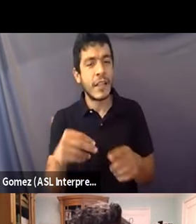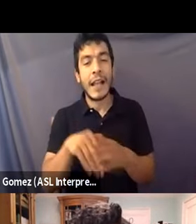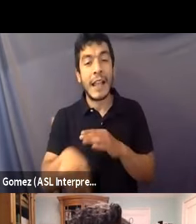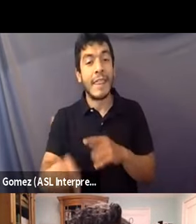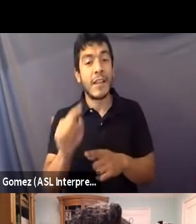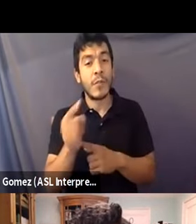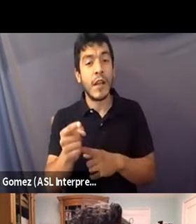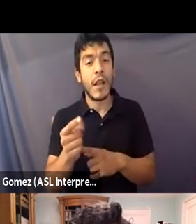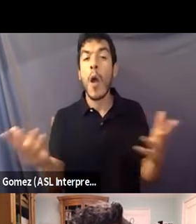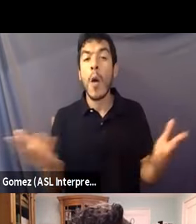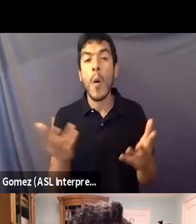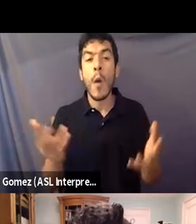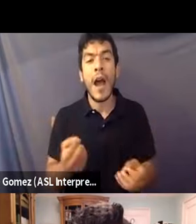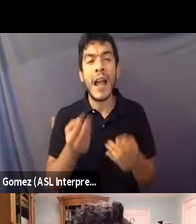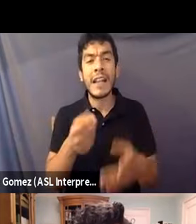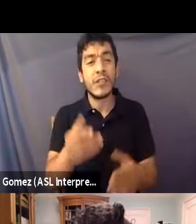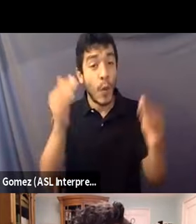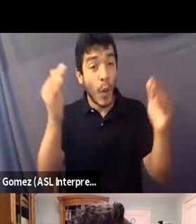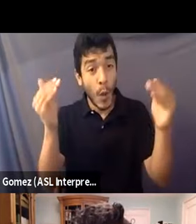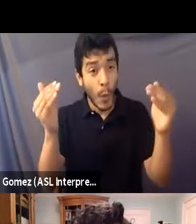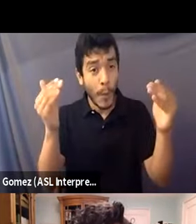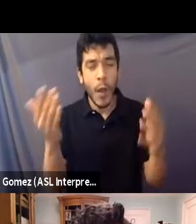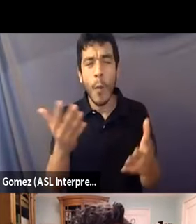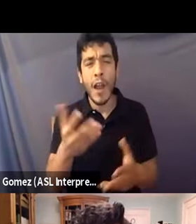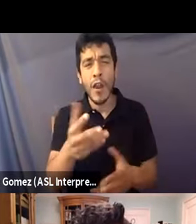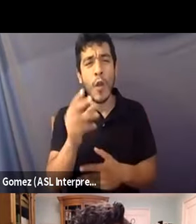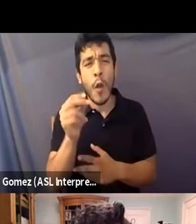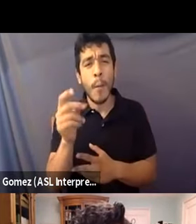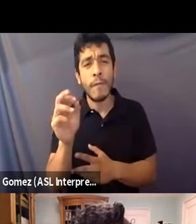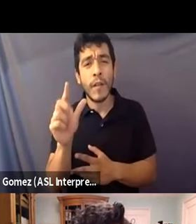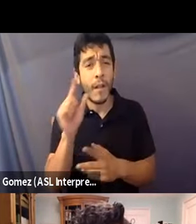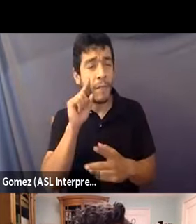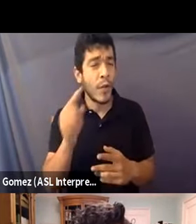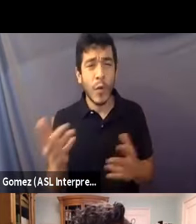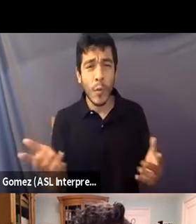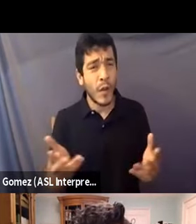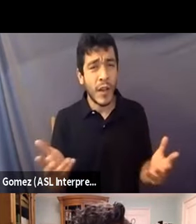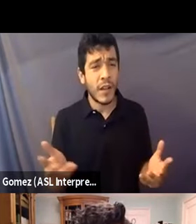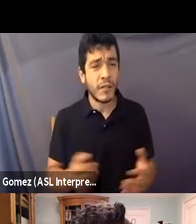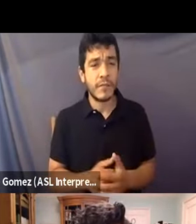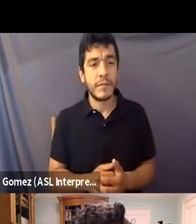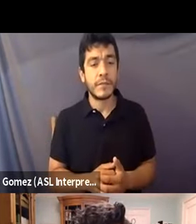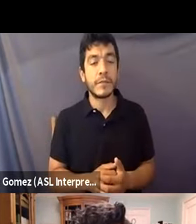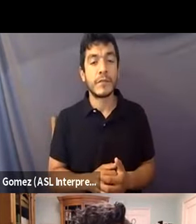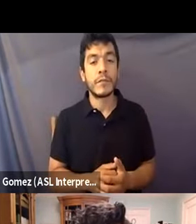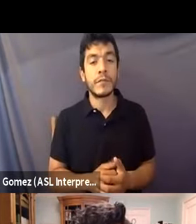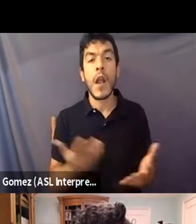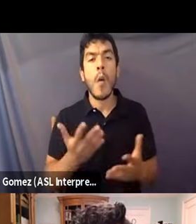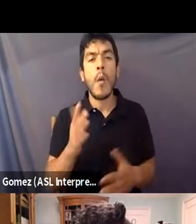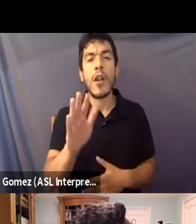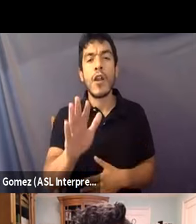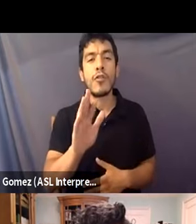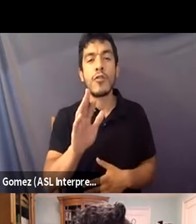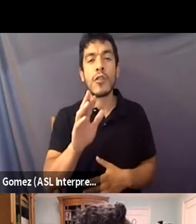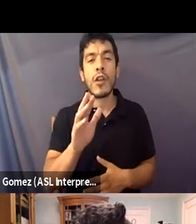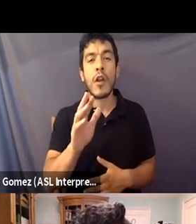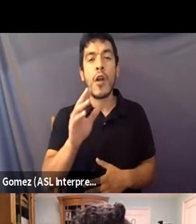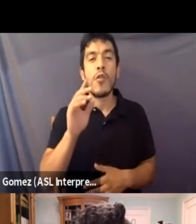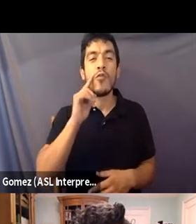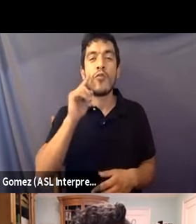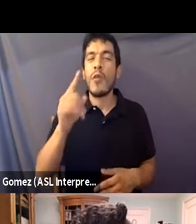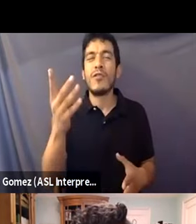what gives you hope? What are you hopeful for? What is, and I often ask this question, what is your radical reimagining of